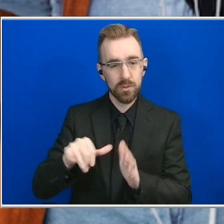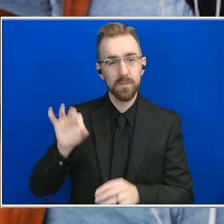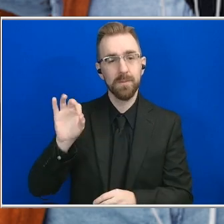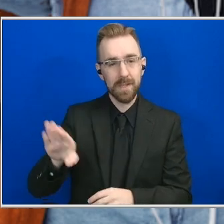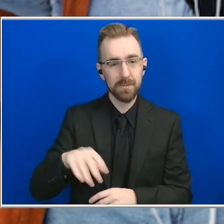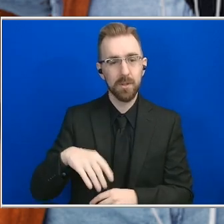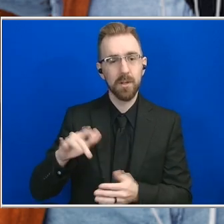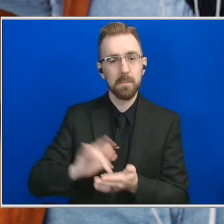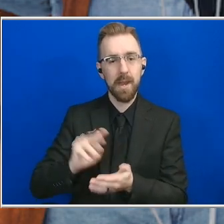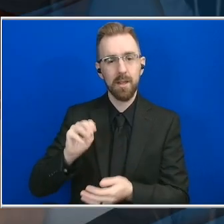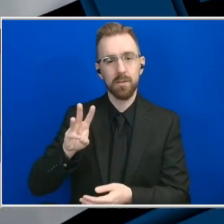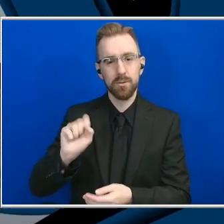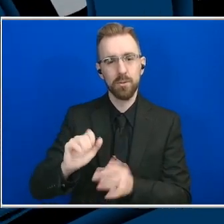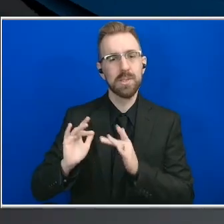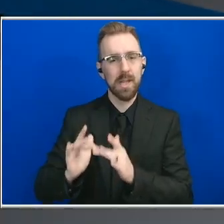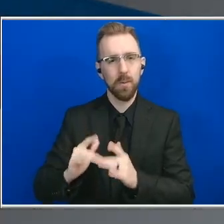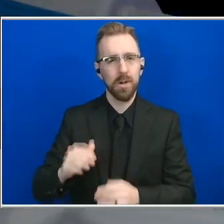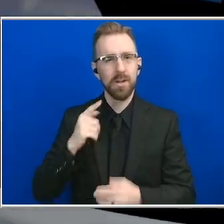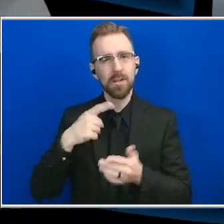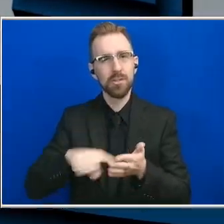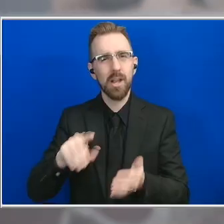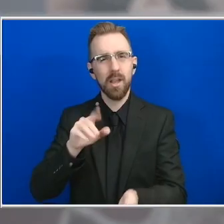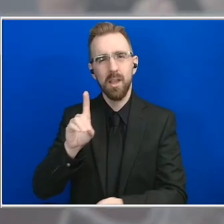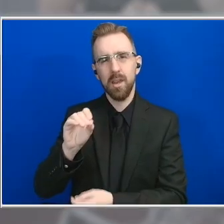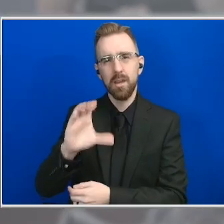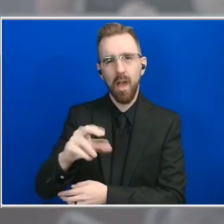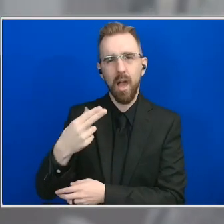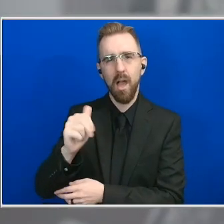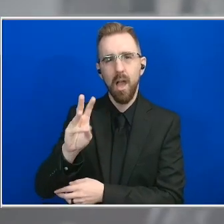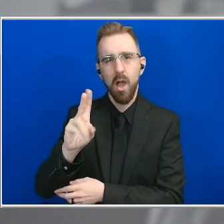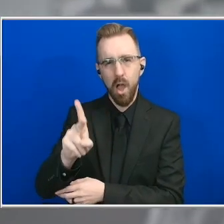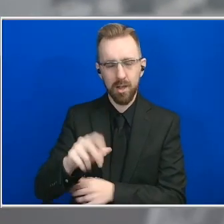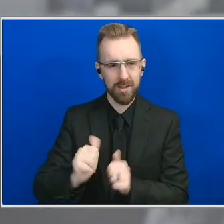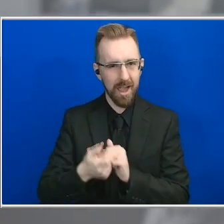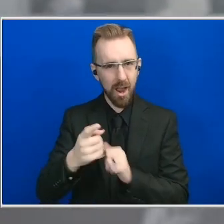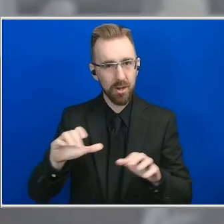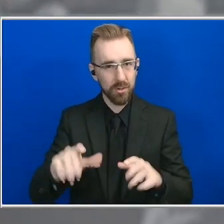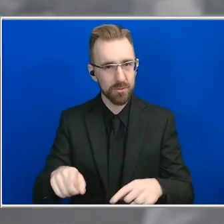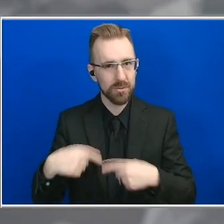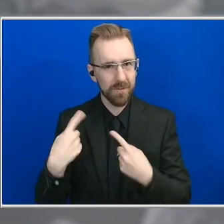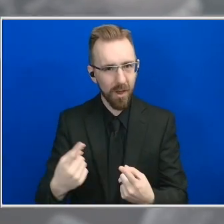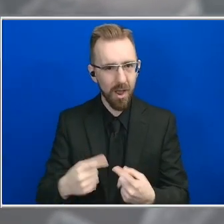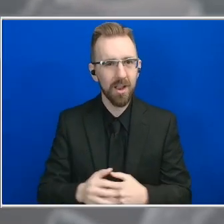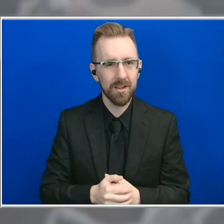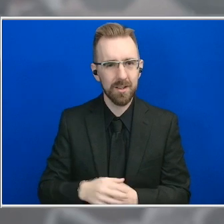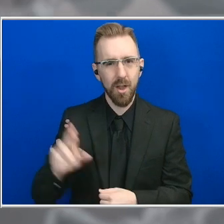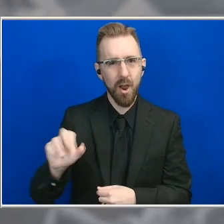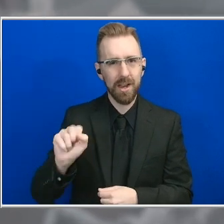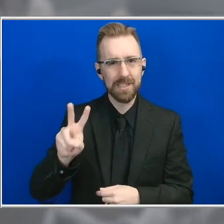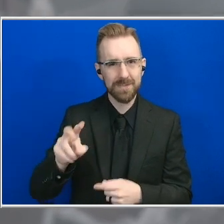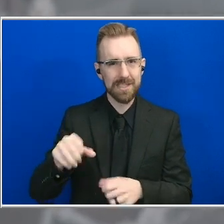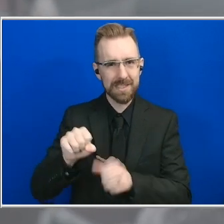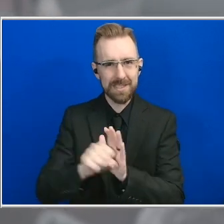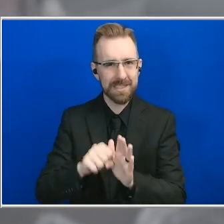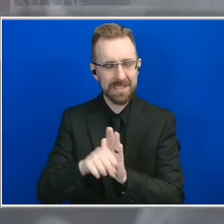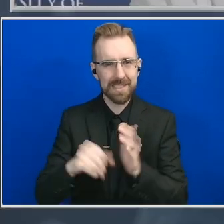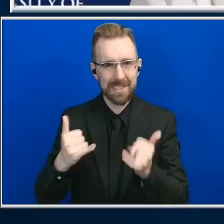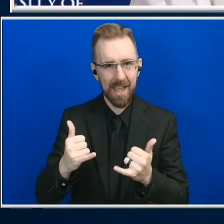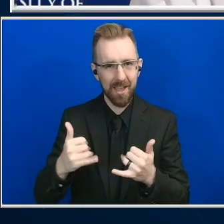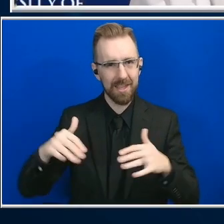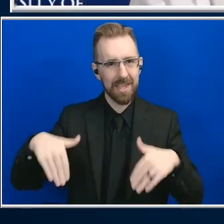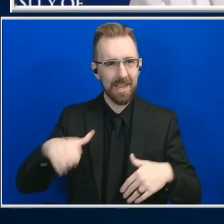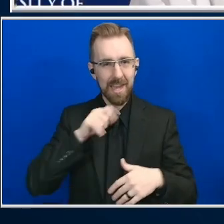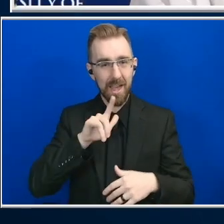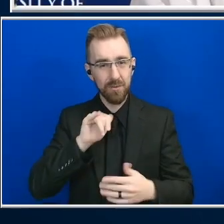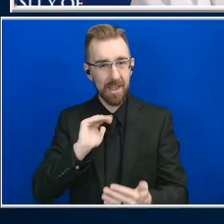with Doc Hawk. All right, sir. How are we doing so far? Respiratory viral season is upon us, and yet it's not really here yet. It's